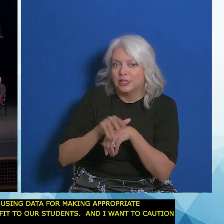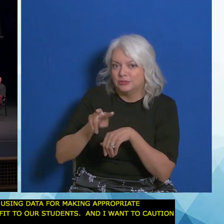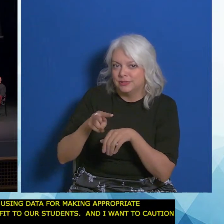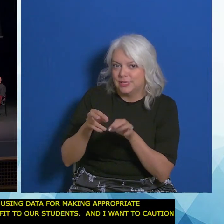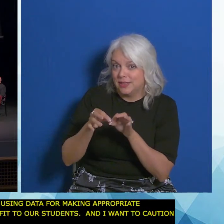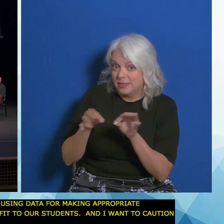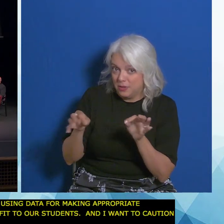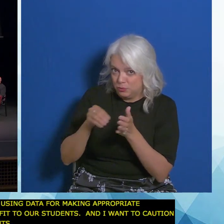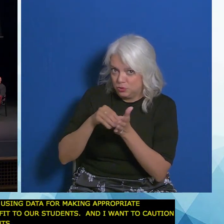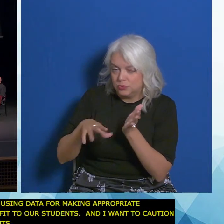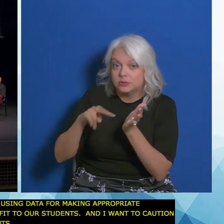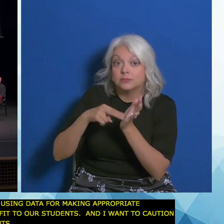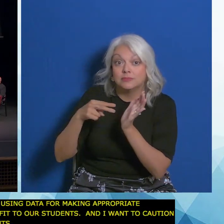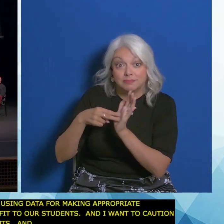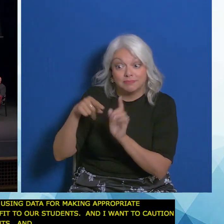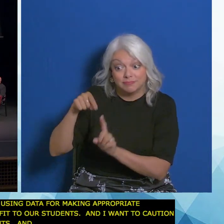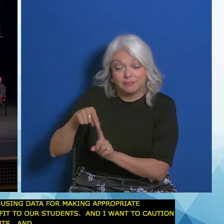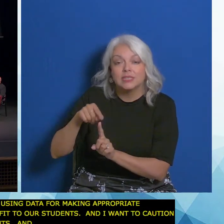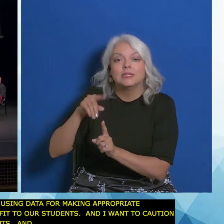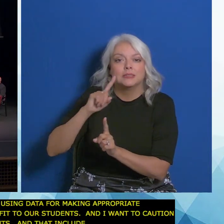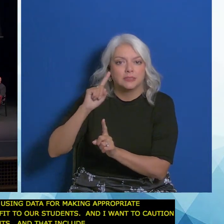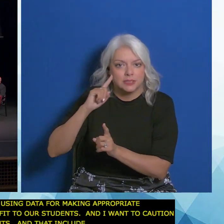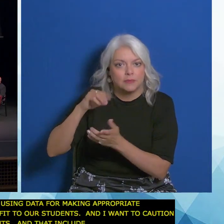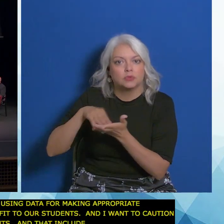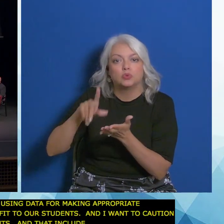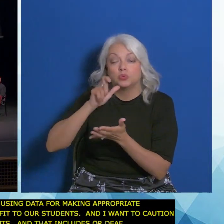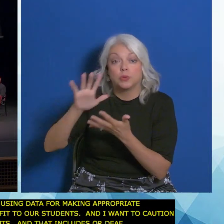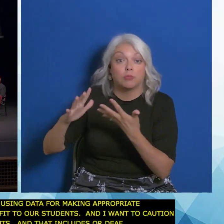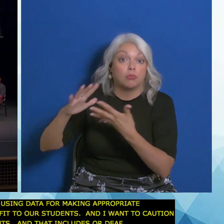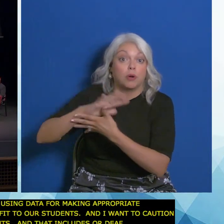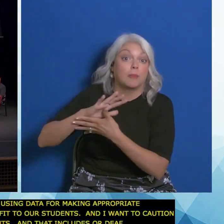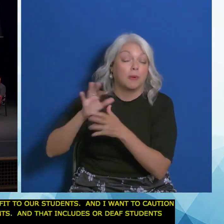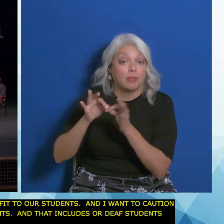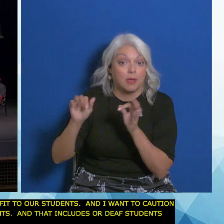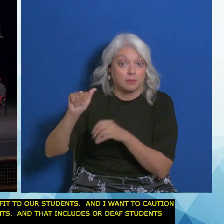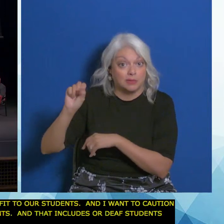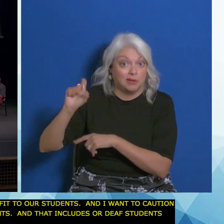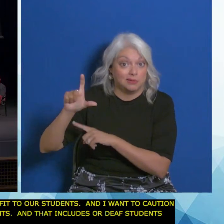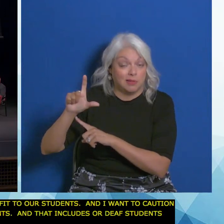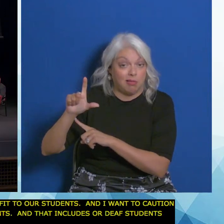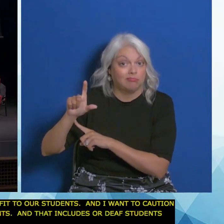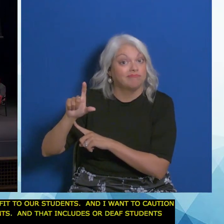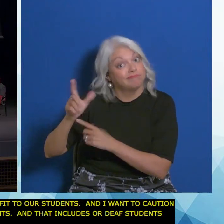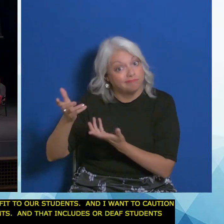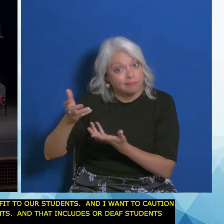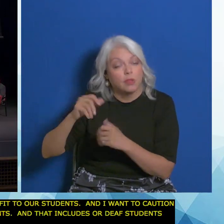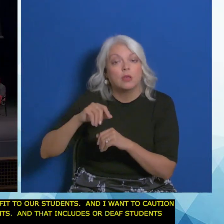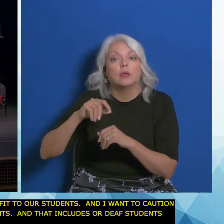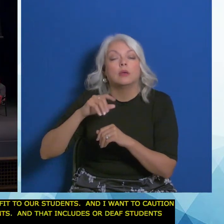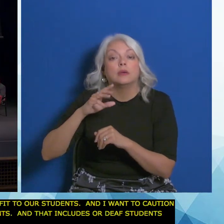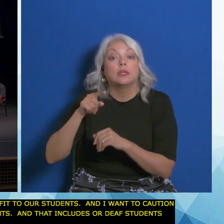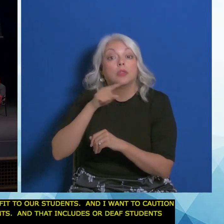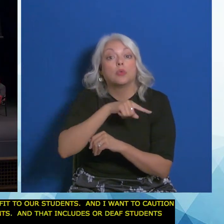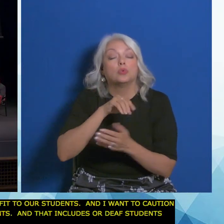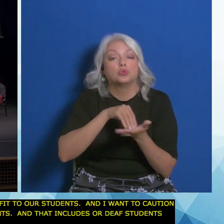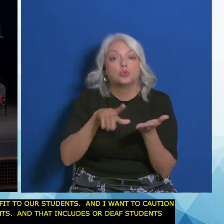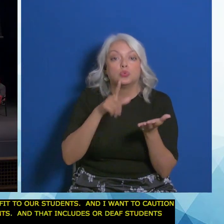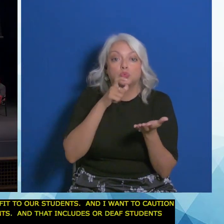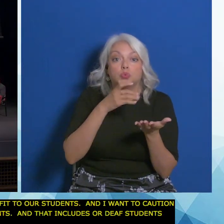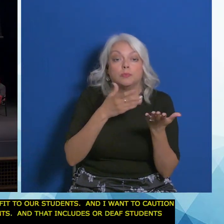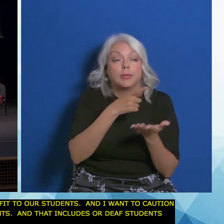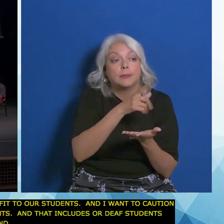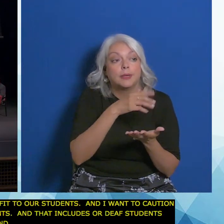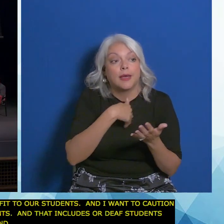that includes our deaf students who use American Sign Language as their first language, and those who may